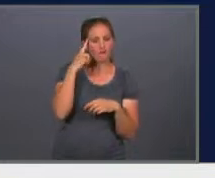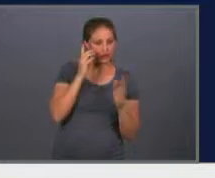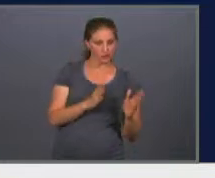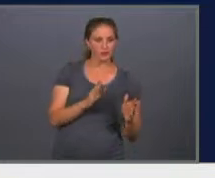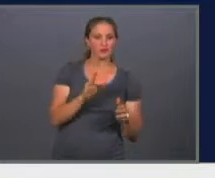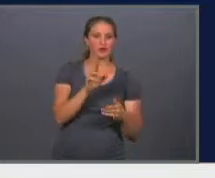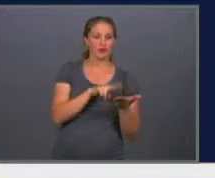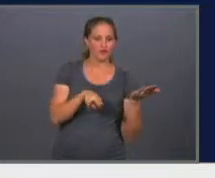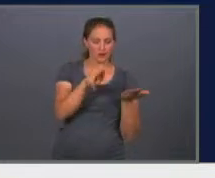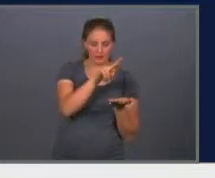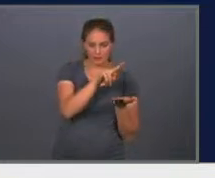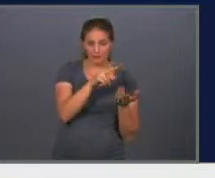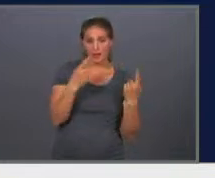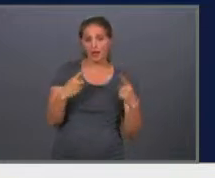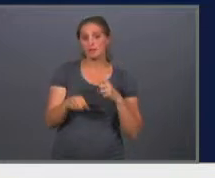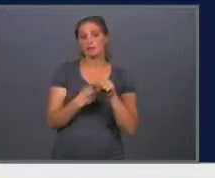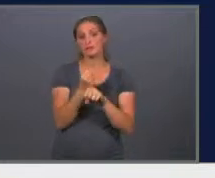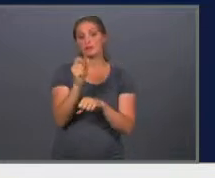In 2015, my